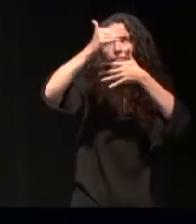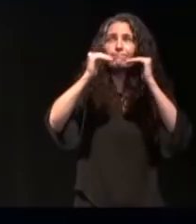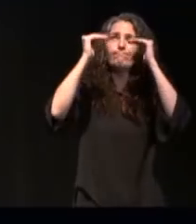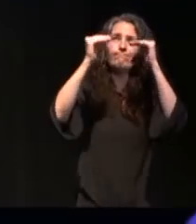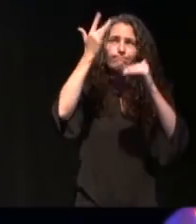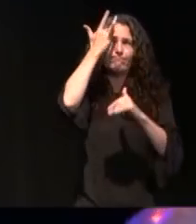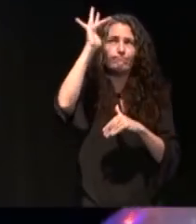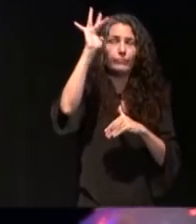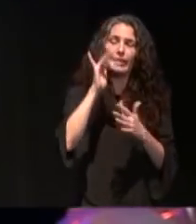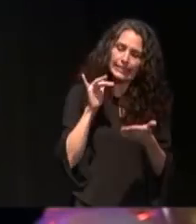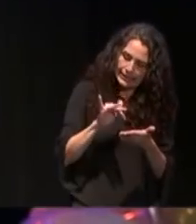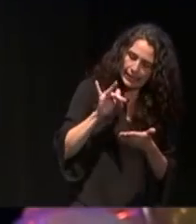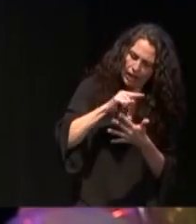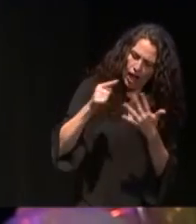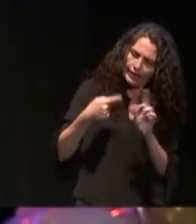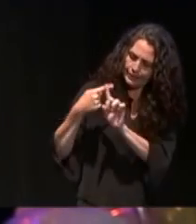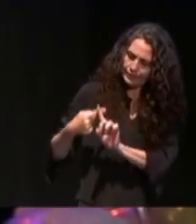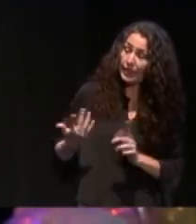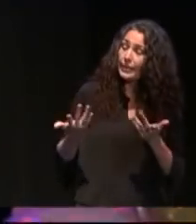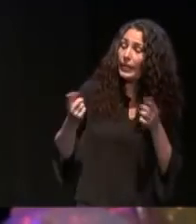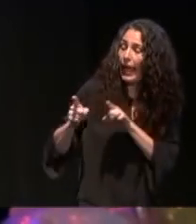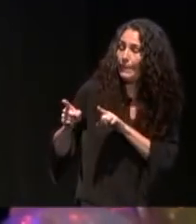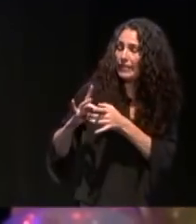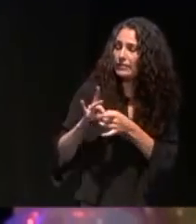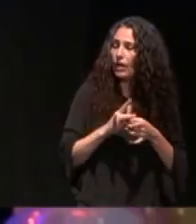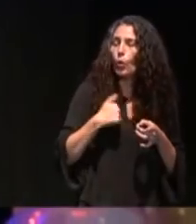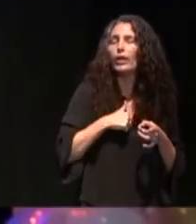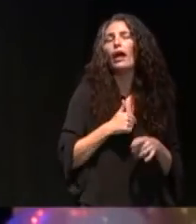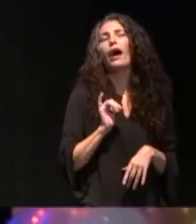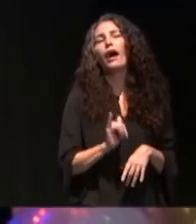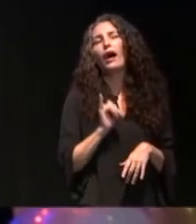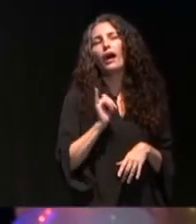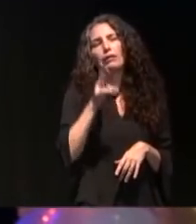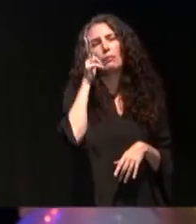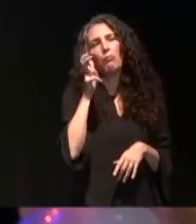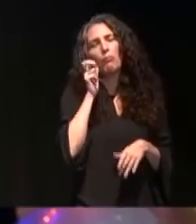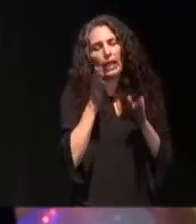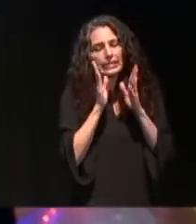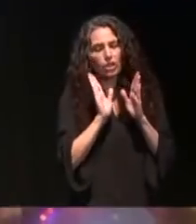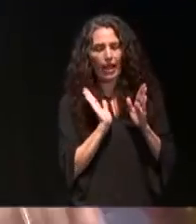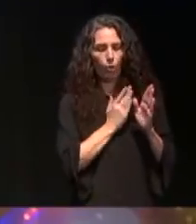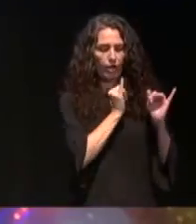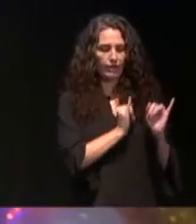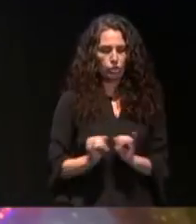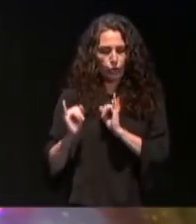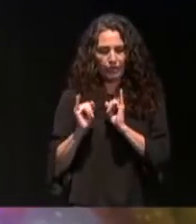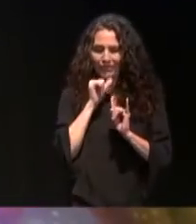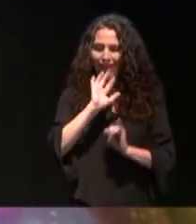studying, something happens and we begin to listen to our individuality rather than our